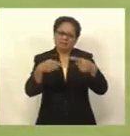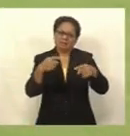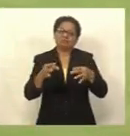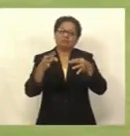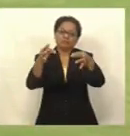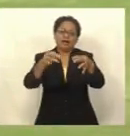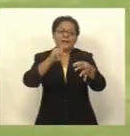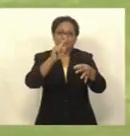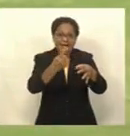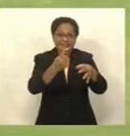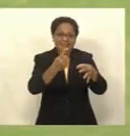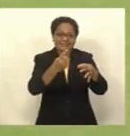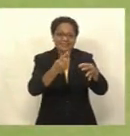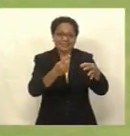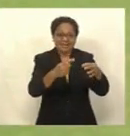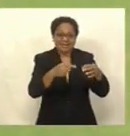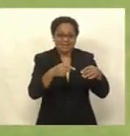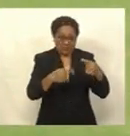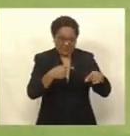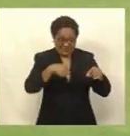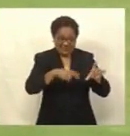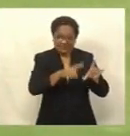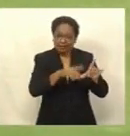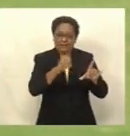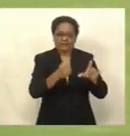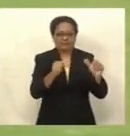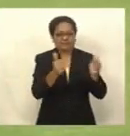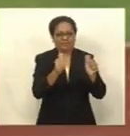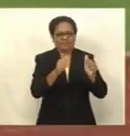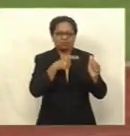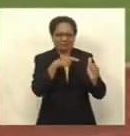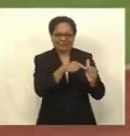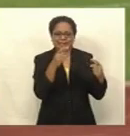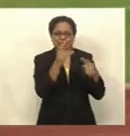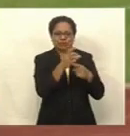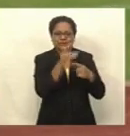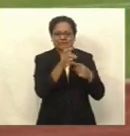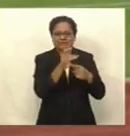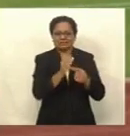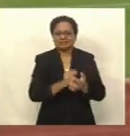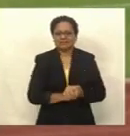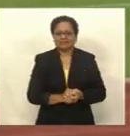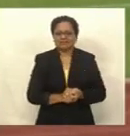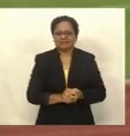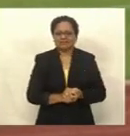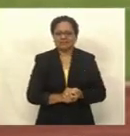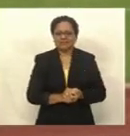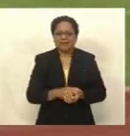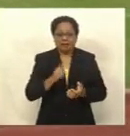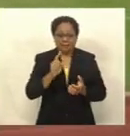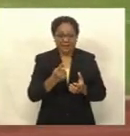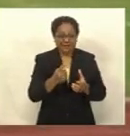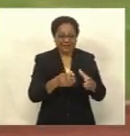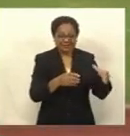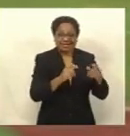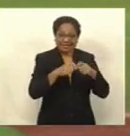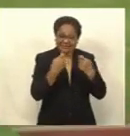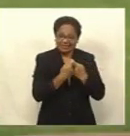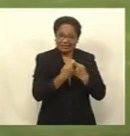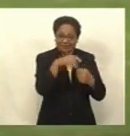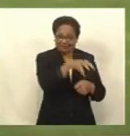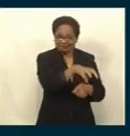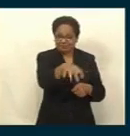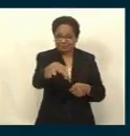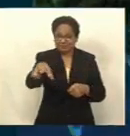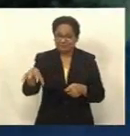has to finish because that's our premier product. But in the meantime, district teams are focusing on maintaining the